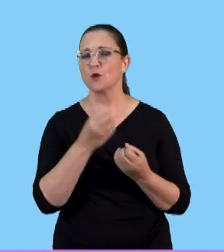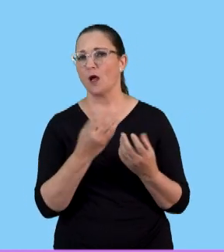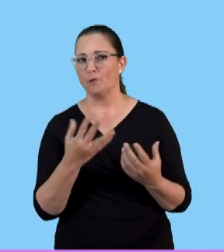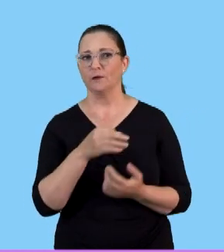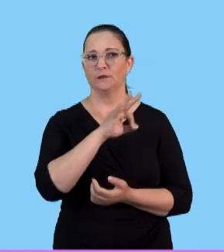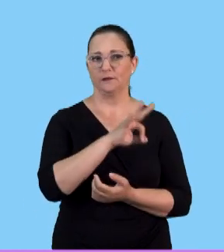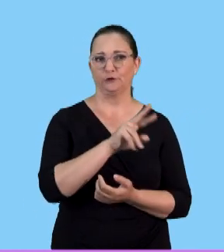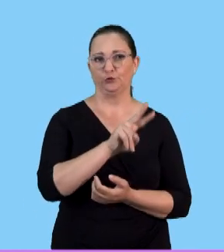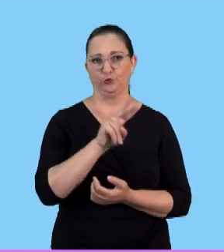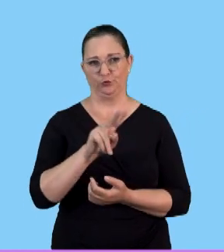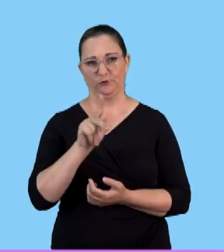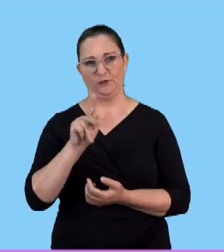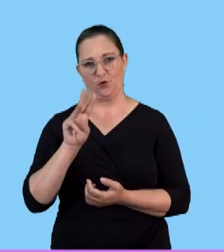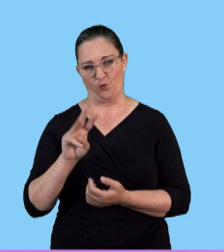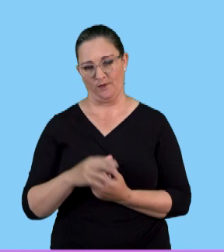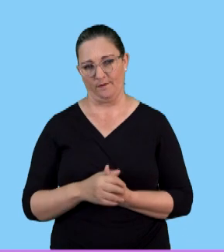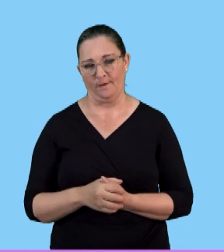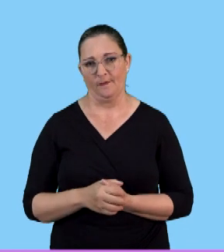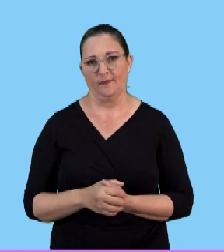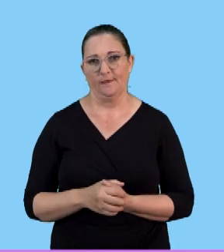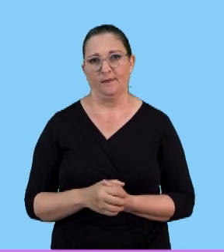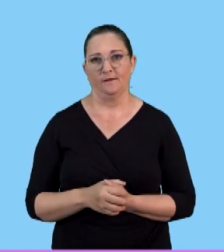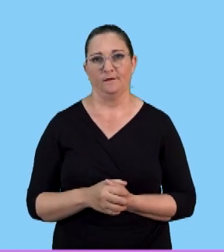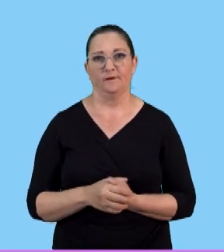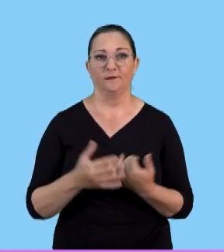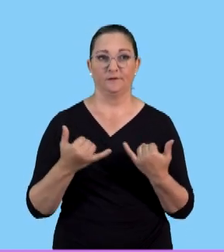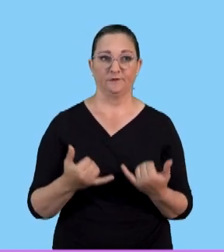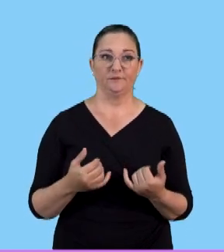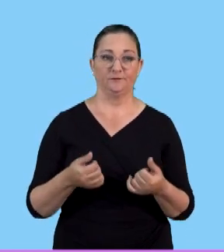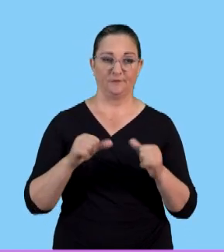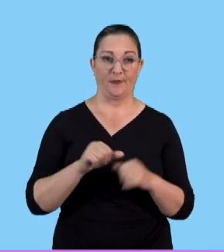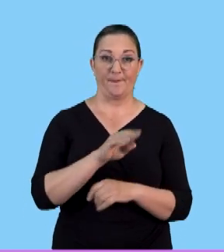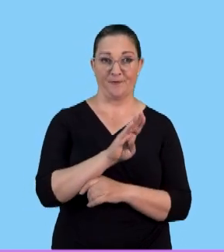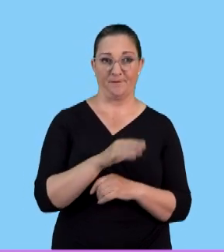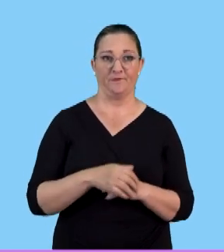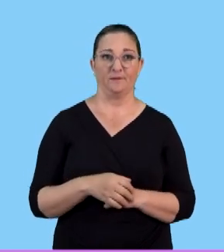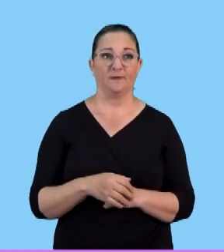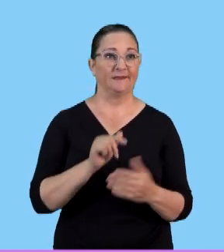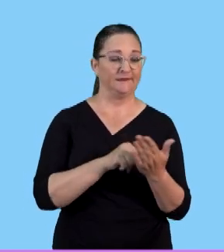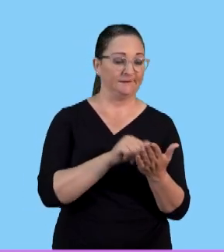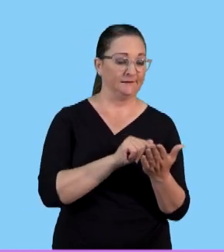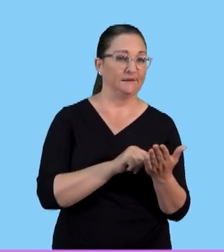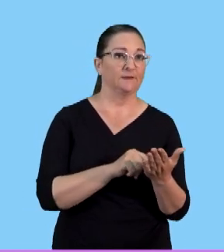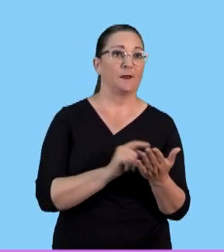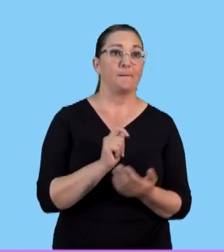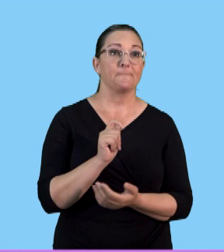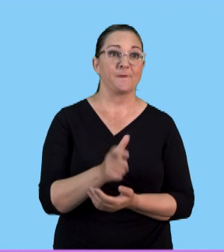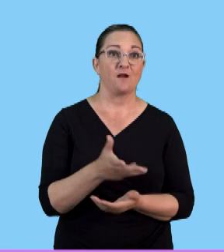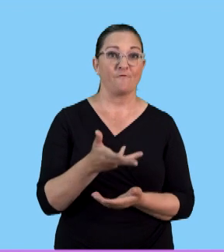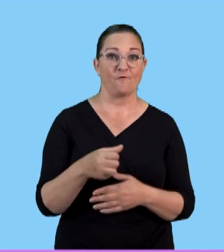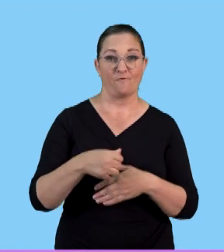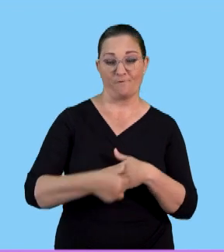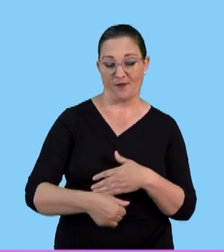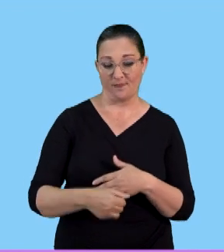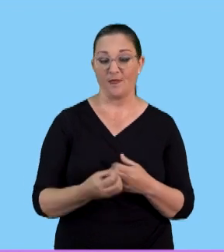used 322 kilowatts. Right. So now going to number B, calculate the amount to